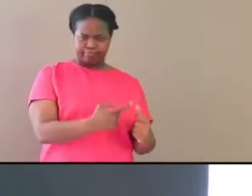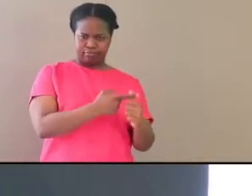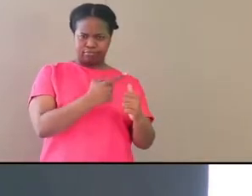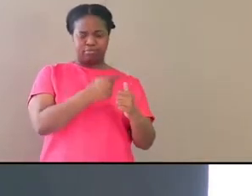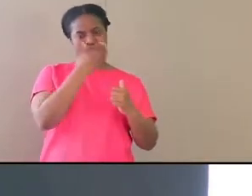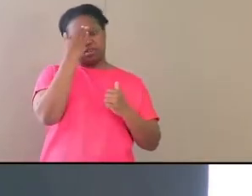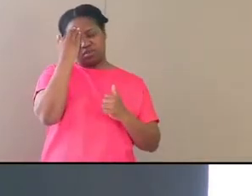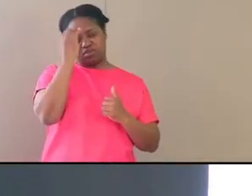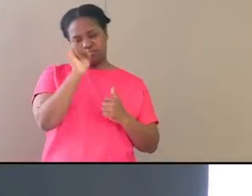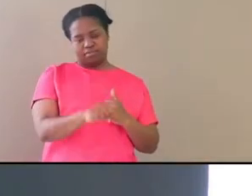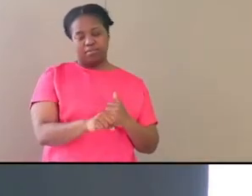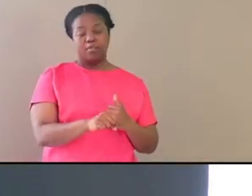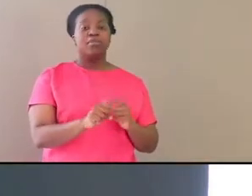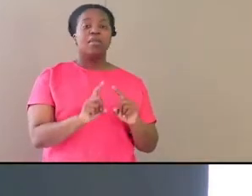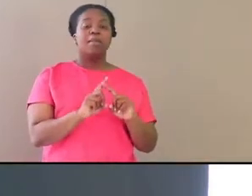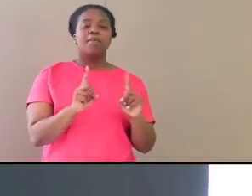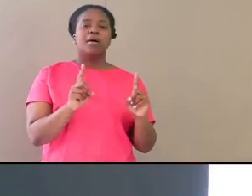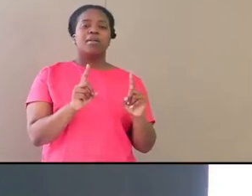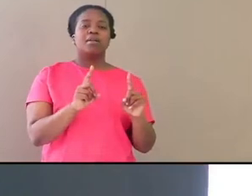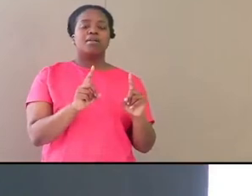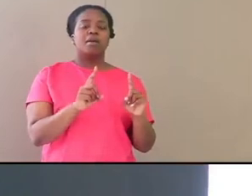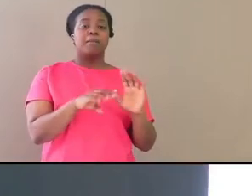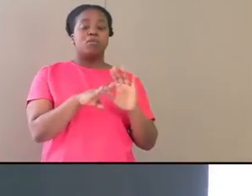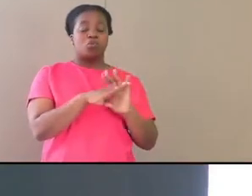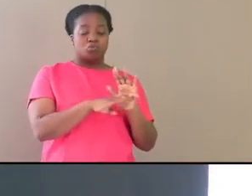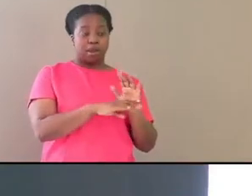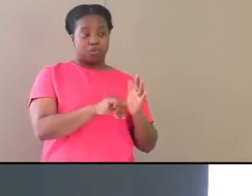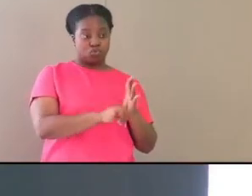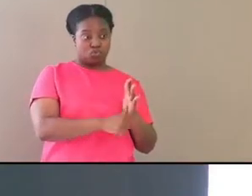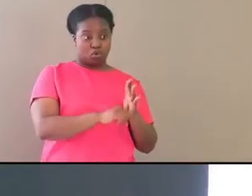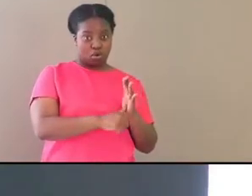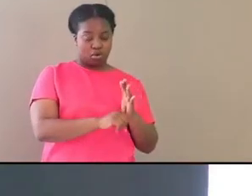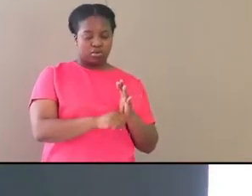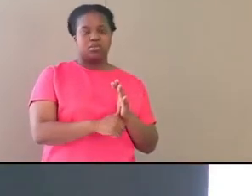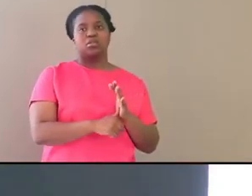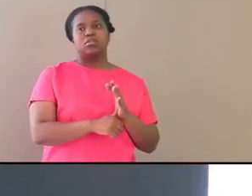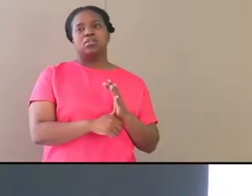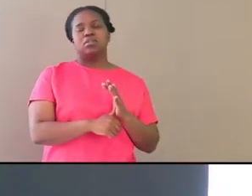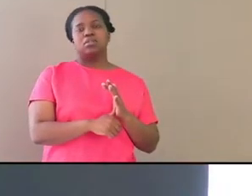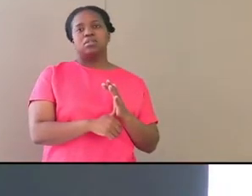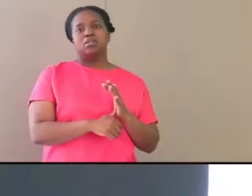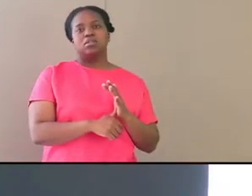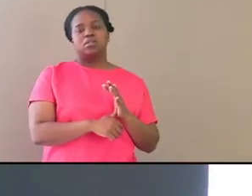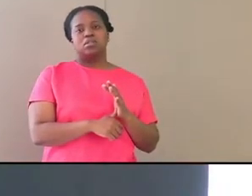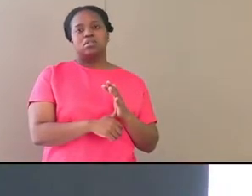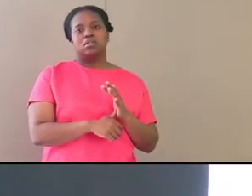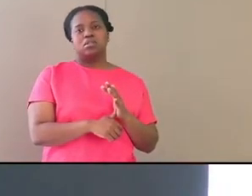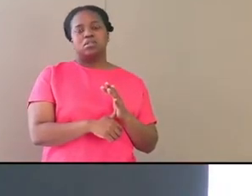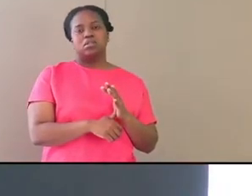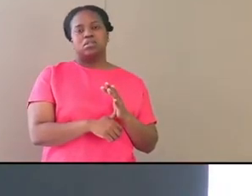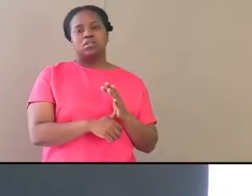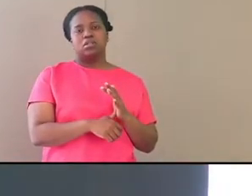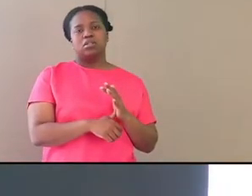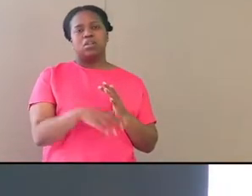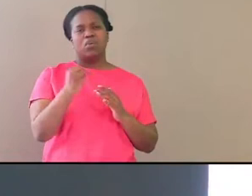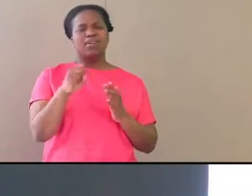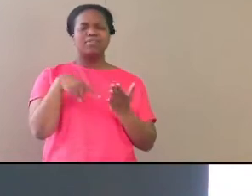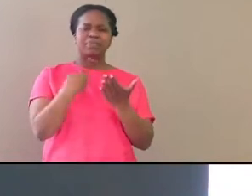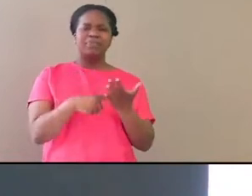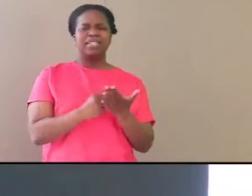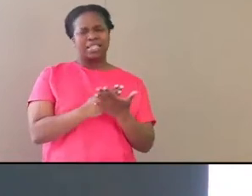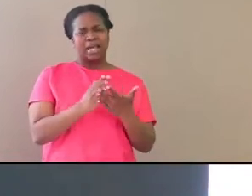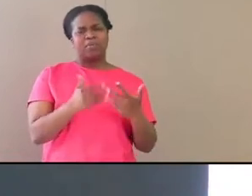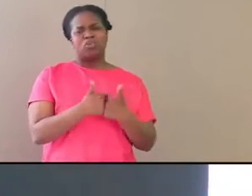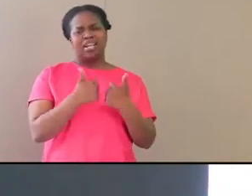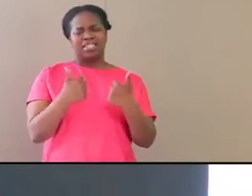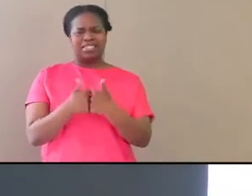Because of the program on grants, we've managed to significantly address some challenges around